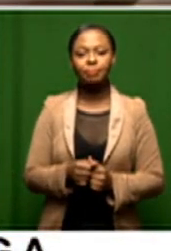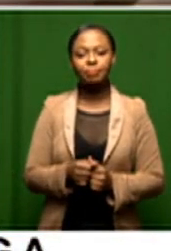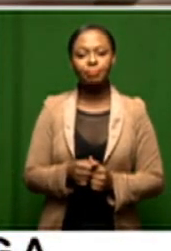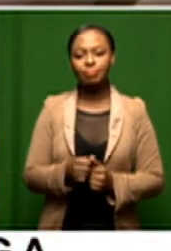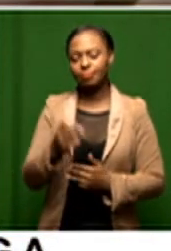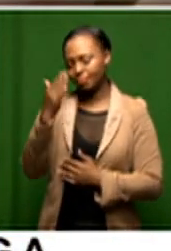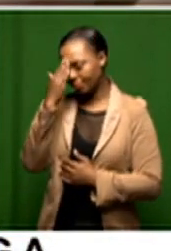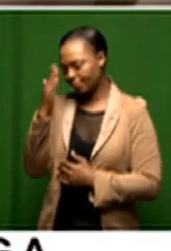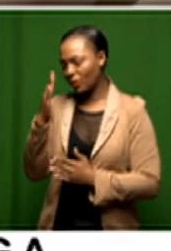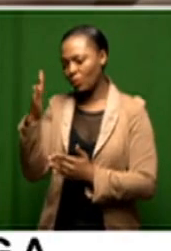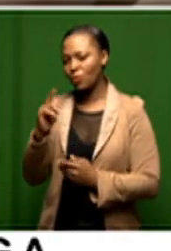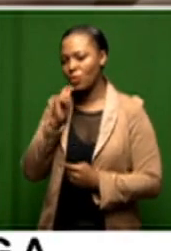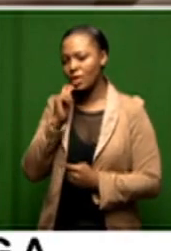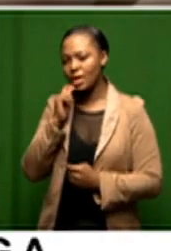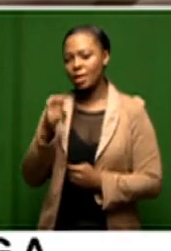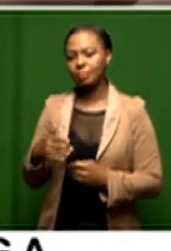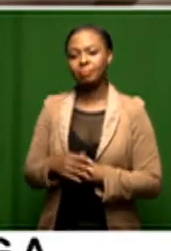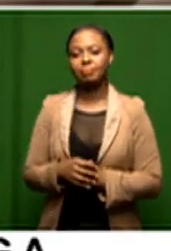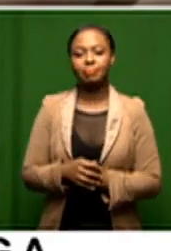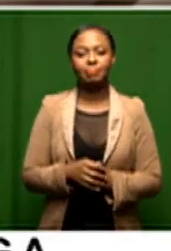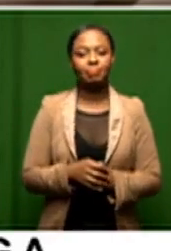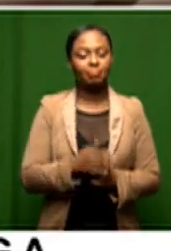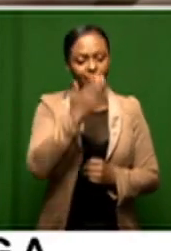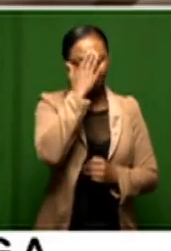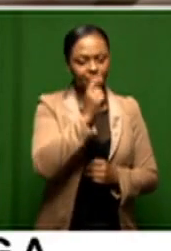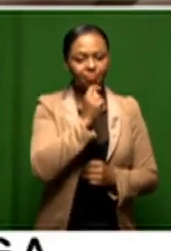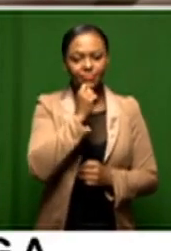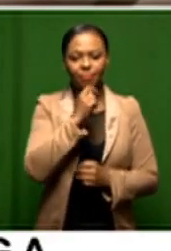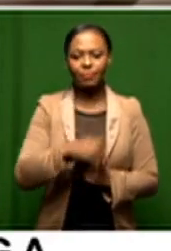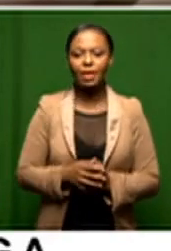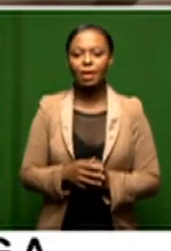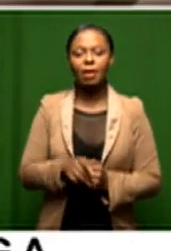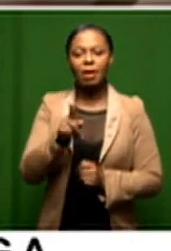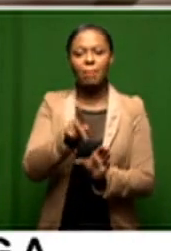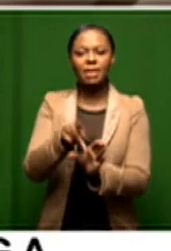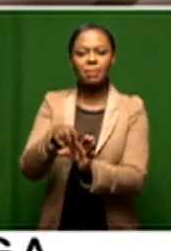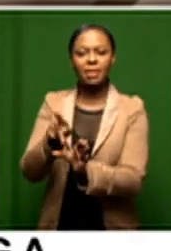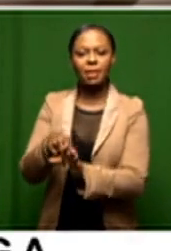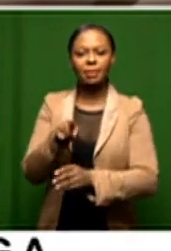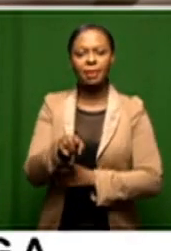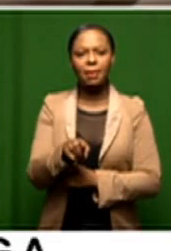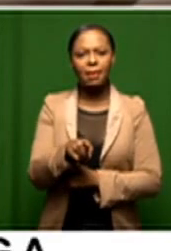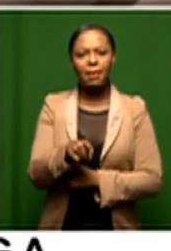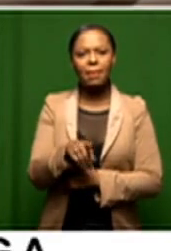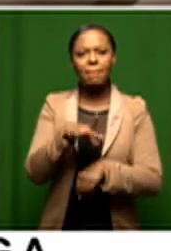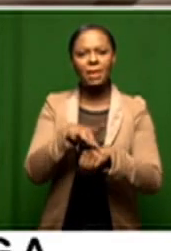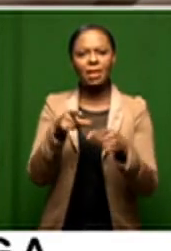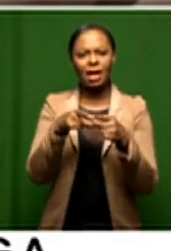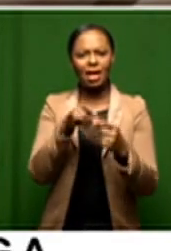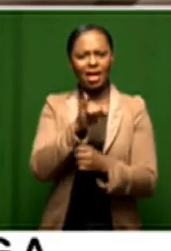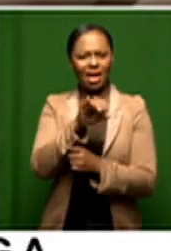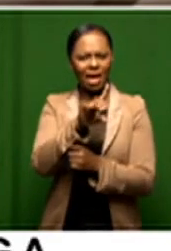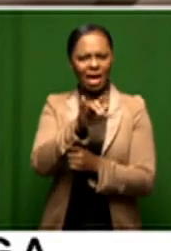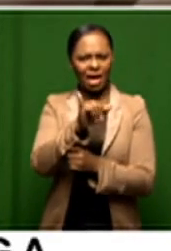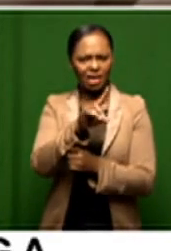me. Ryan, before we get into the details of your participation as a medical aid company, you must